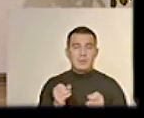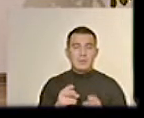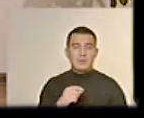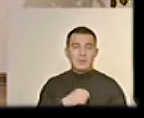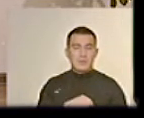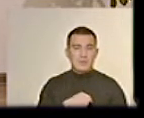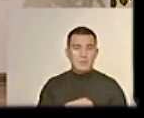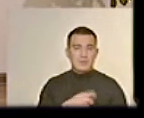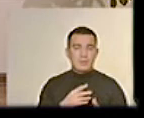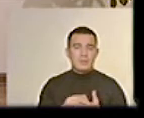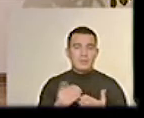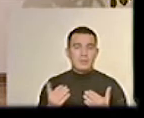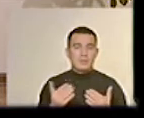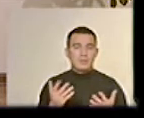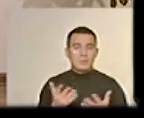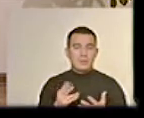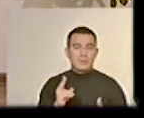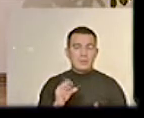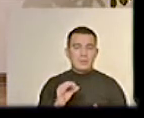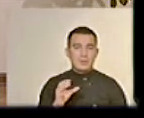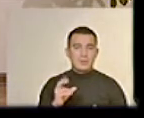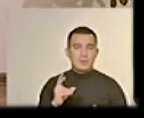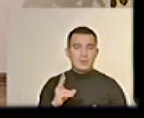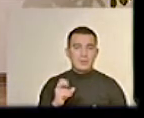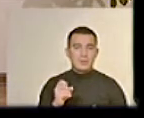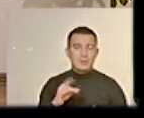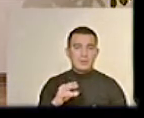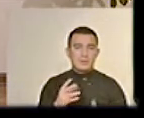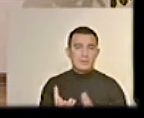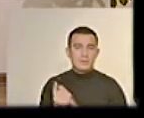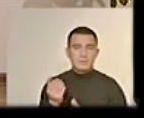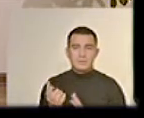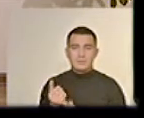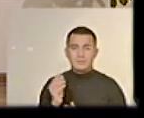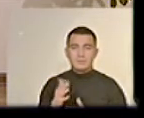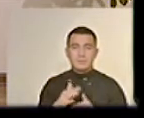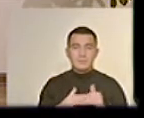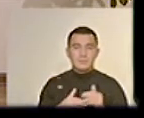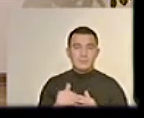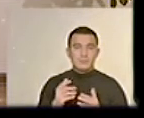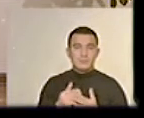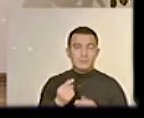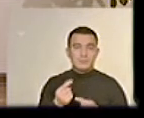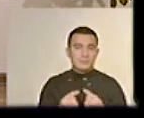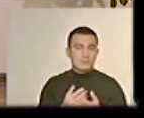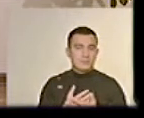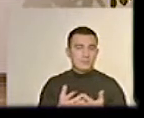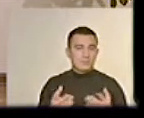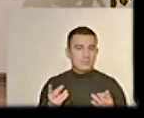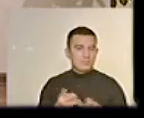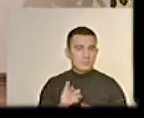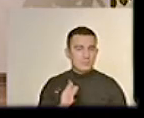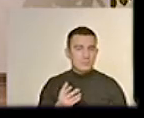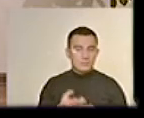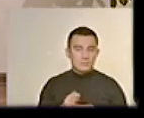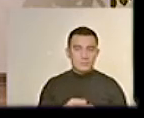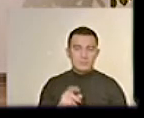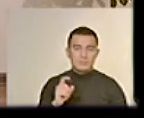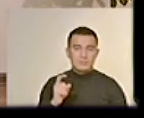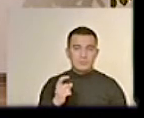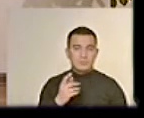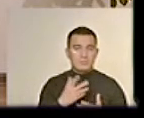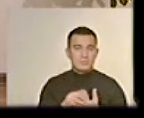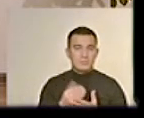usullarda kislorod olinadi yoki bular aynan laboratoriya sharoitida olinadigan mahsulotlarmi? Ana shunga e'tibor